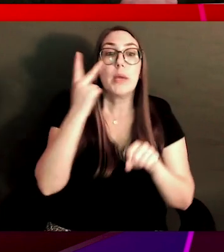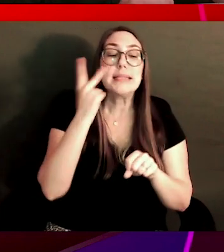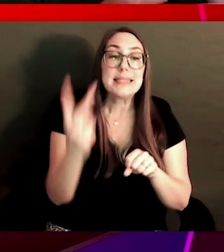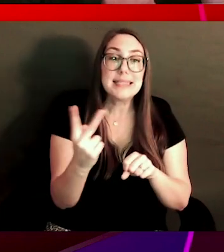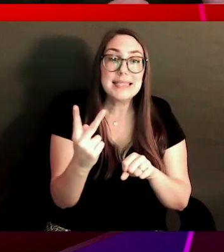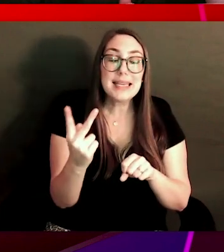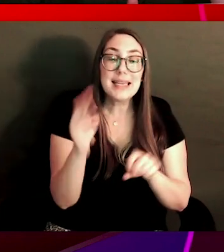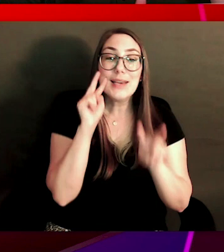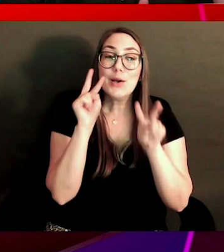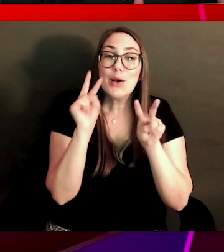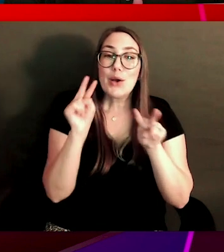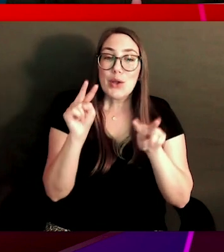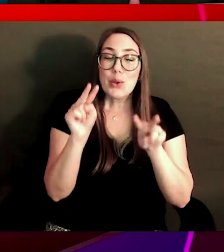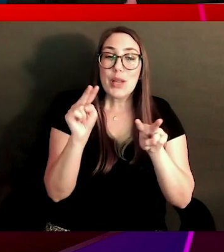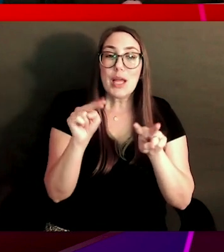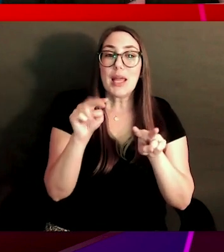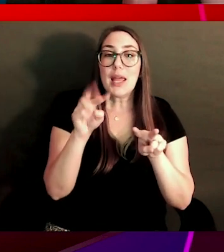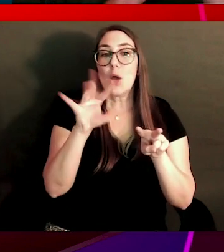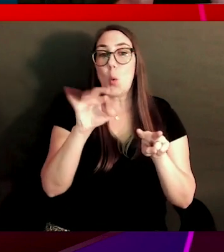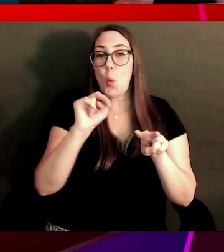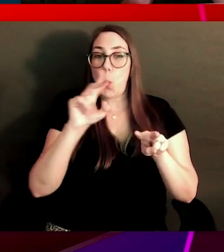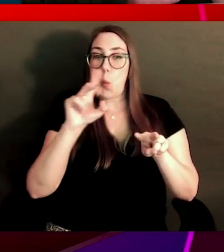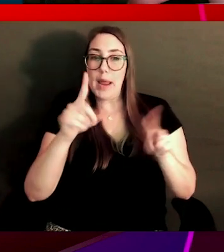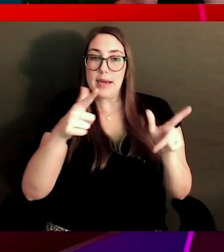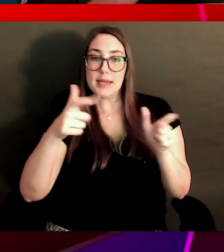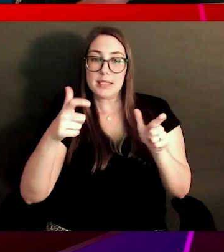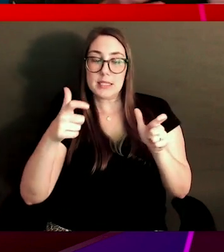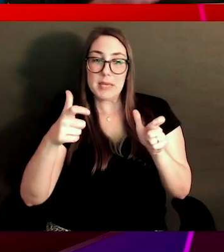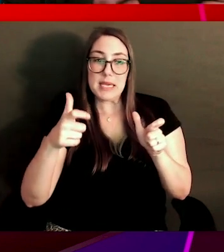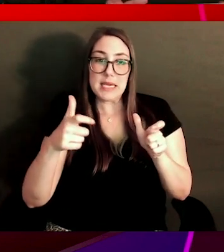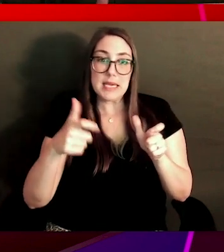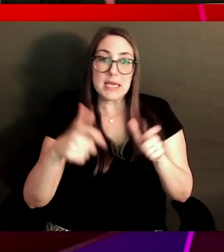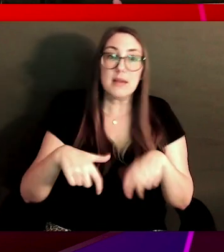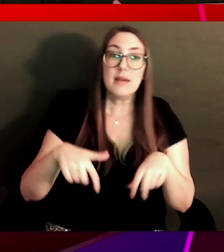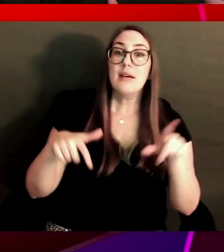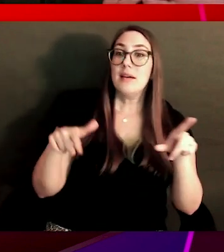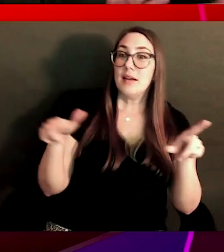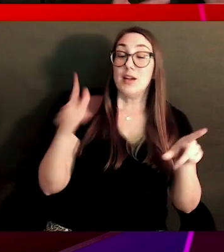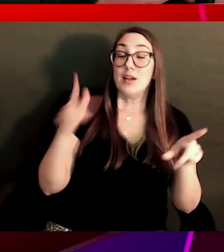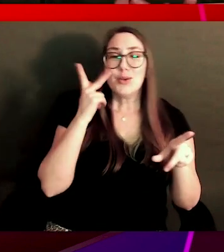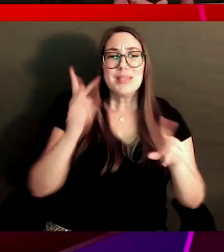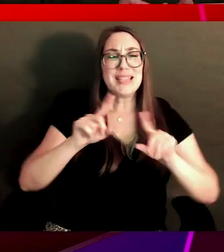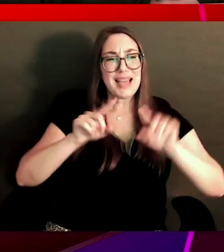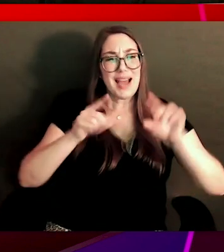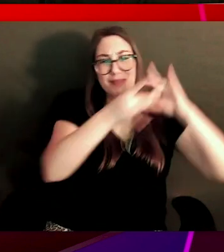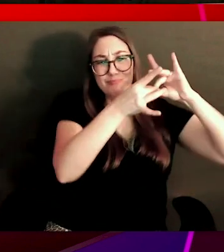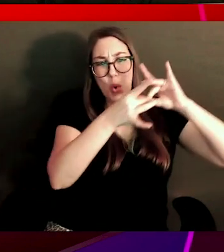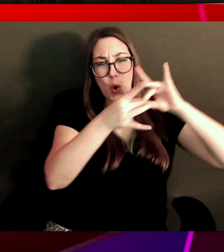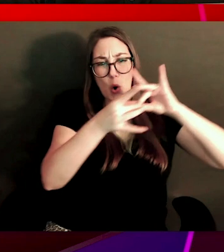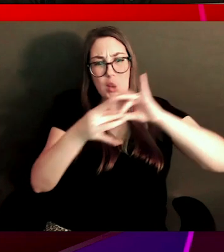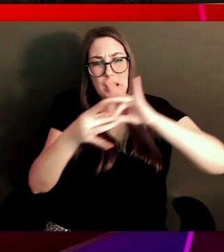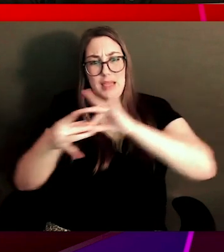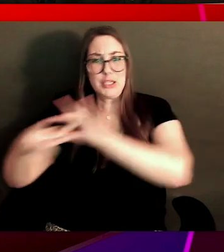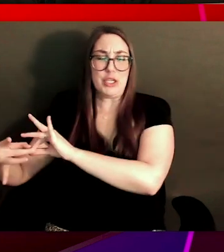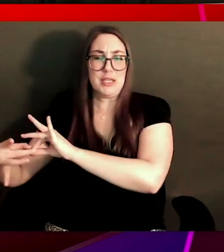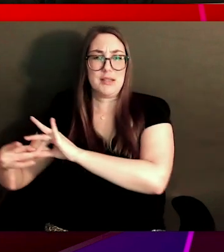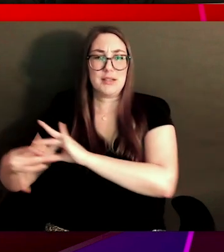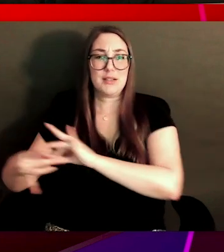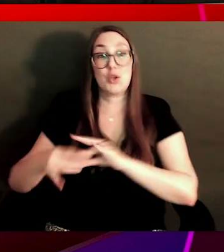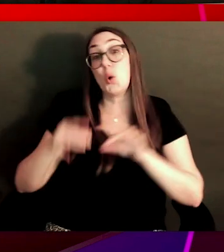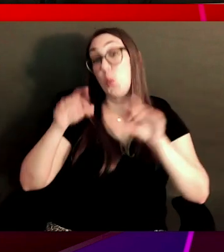look at, say, the wind speed versus the nitrogen dioxide concentration, there's a pretty clear correlation, so we likely can be able to build a machine learning